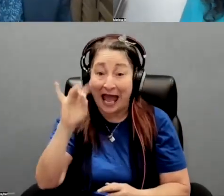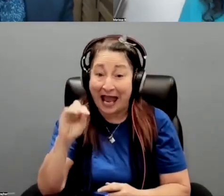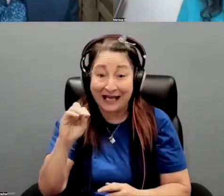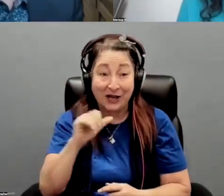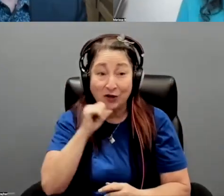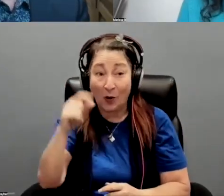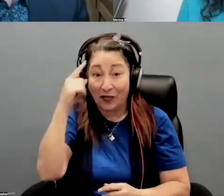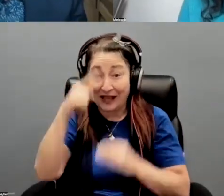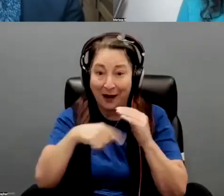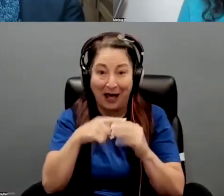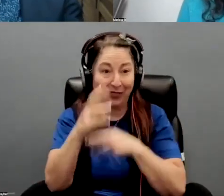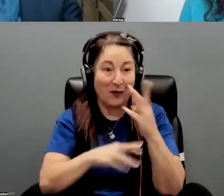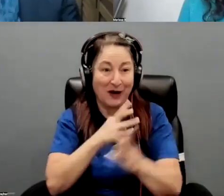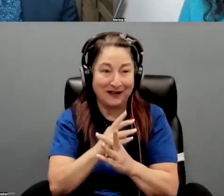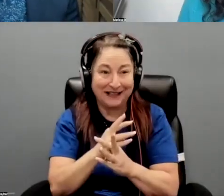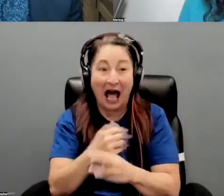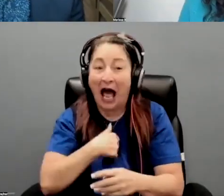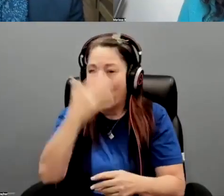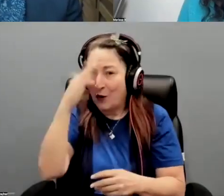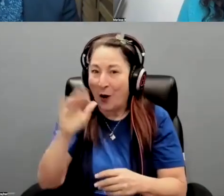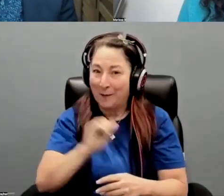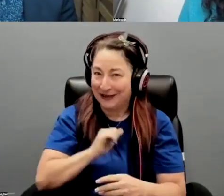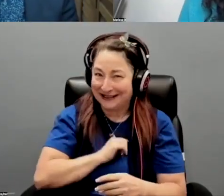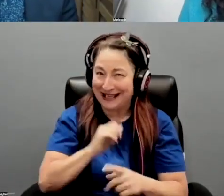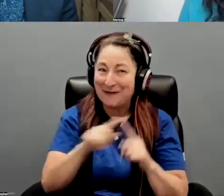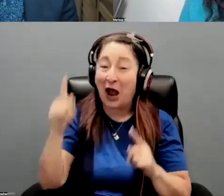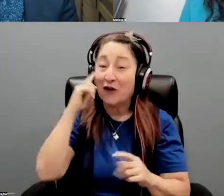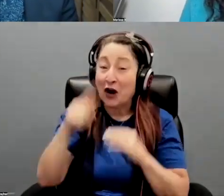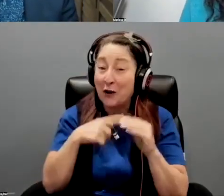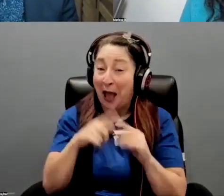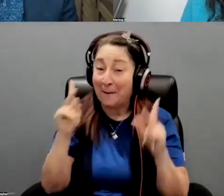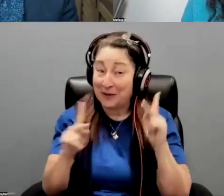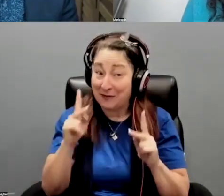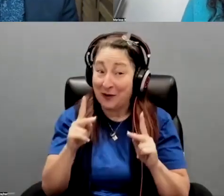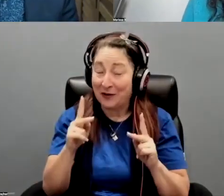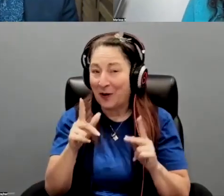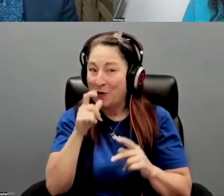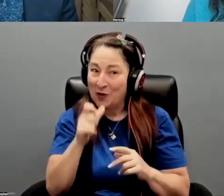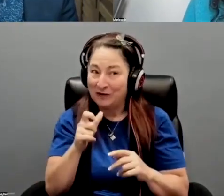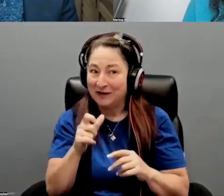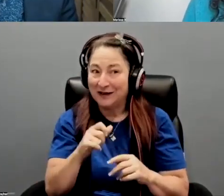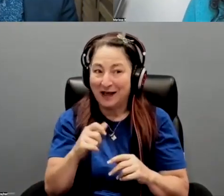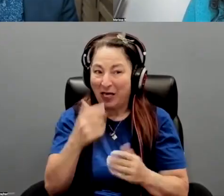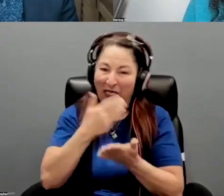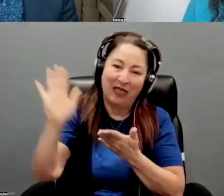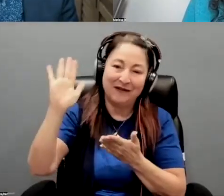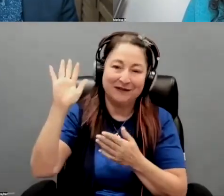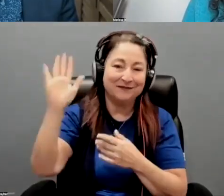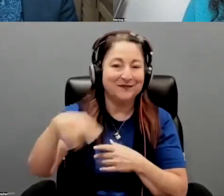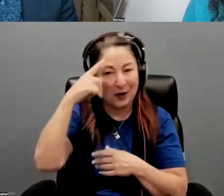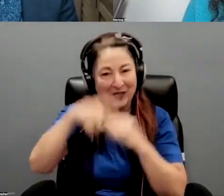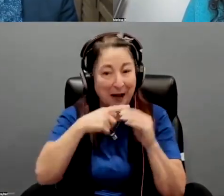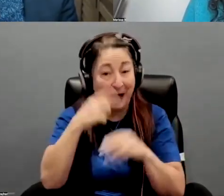them necessarily, but I've heard about them. Mhm. Um, Mhm. uh, I did see again that you are